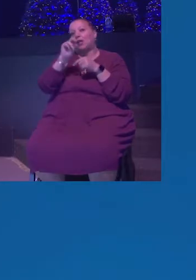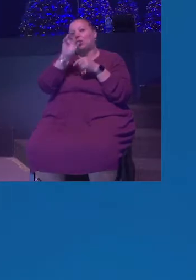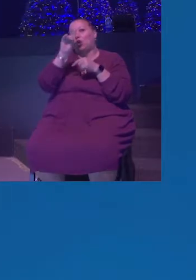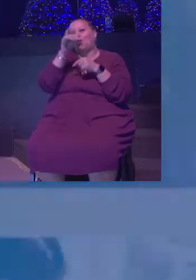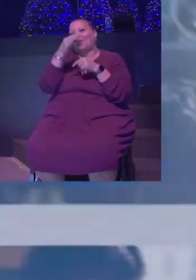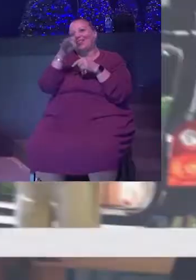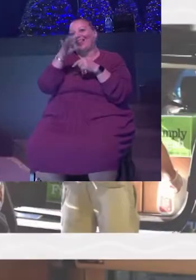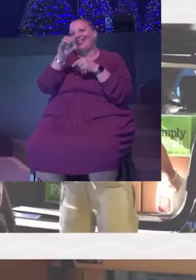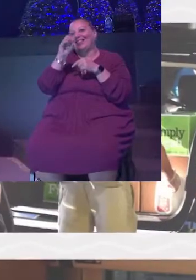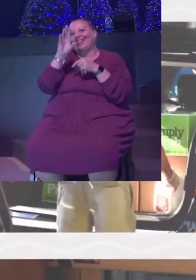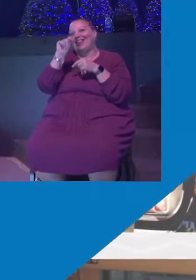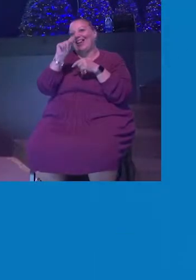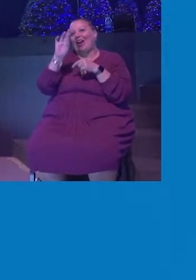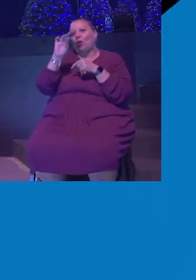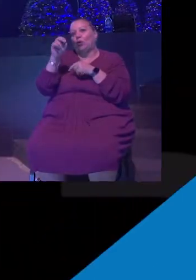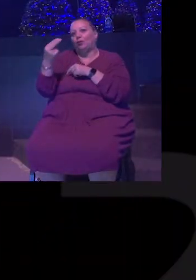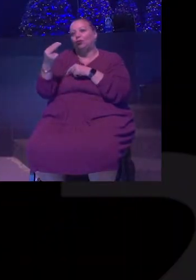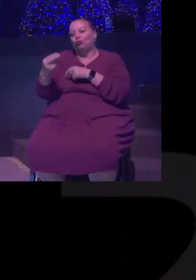communitycc.com/COVID-19outreach.